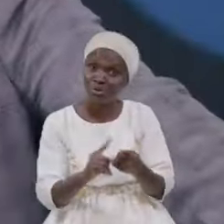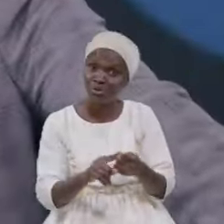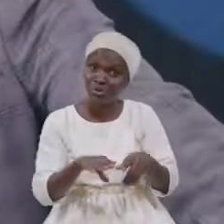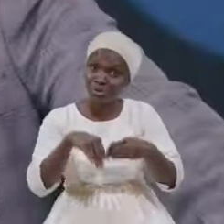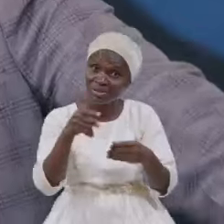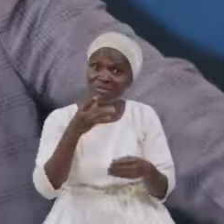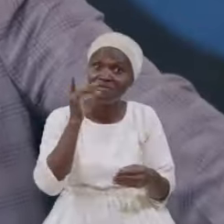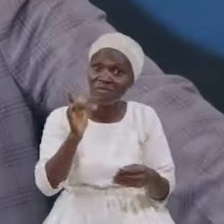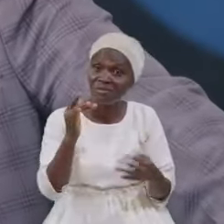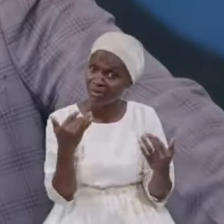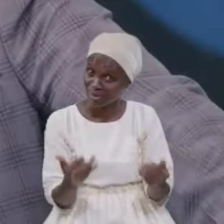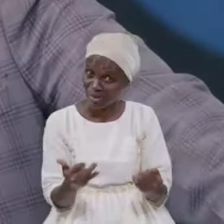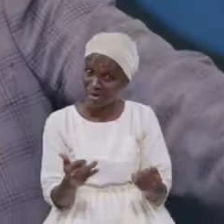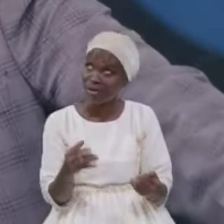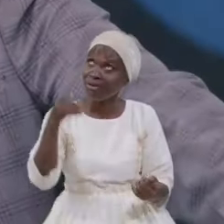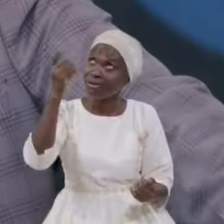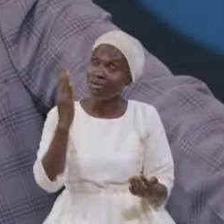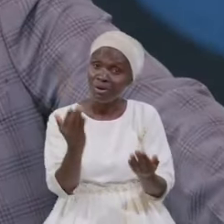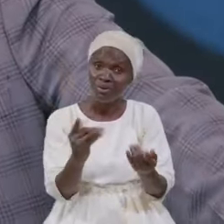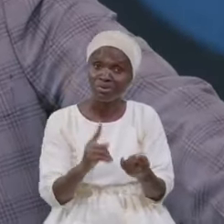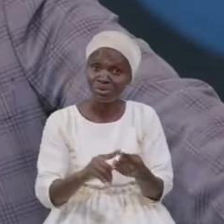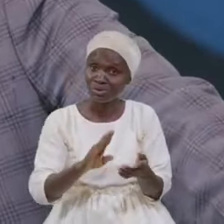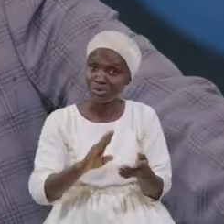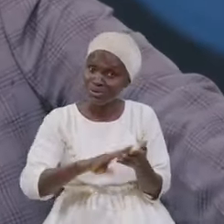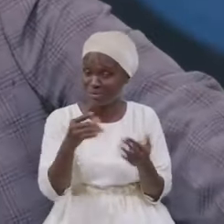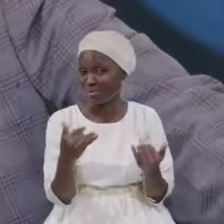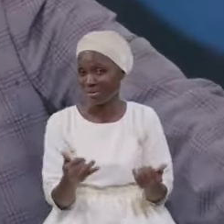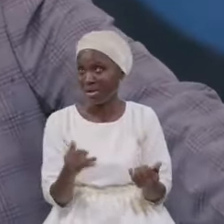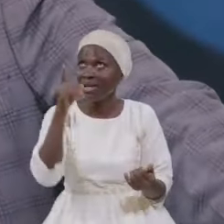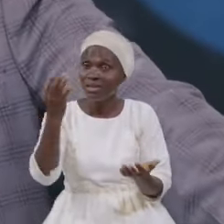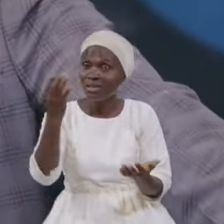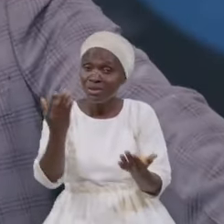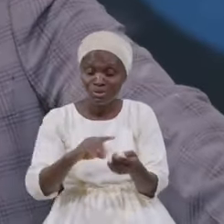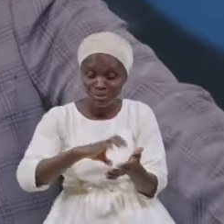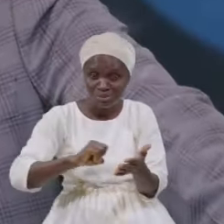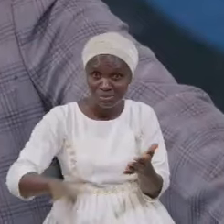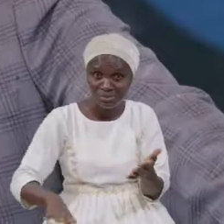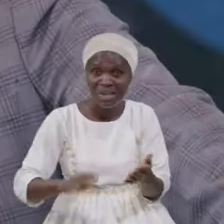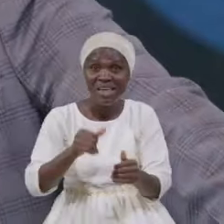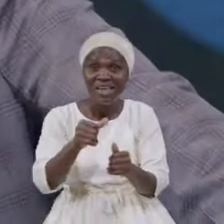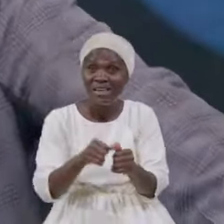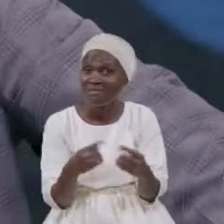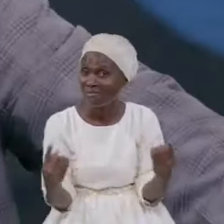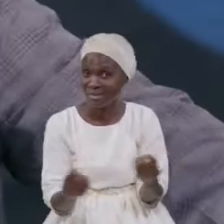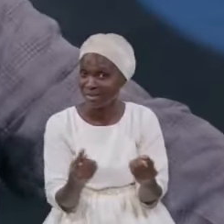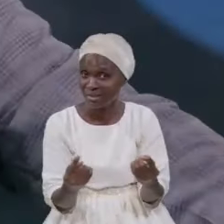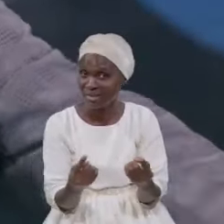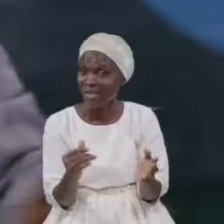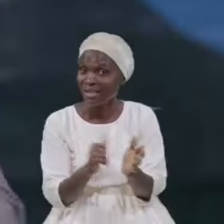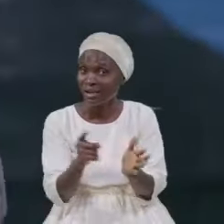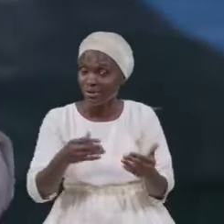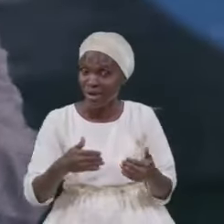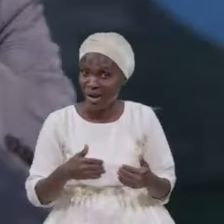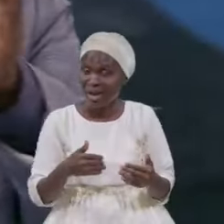wants to eradicate, blot out every sin that will bring you to judgment. He wants to do it